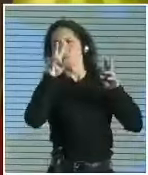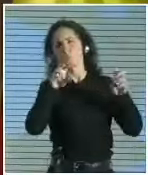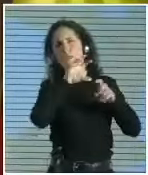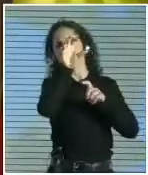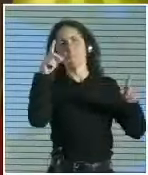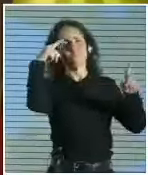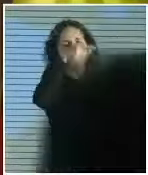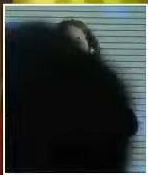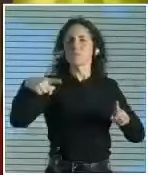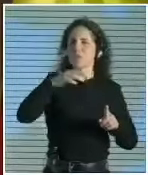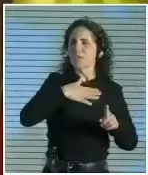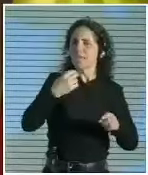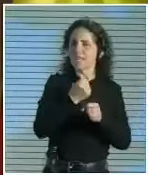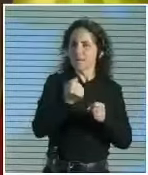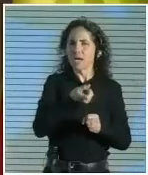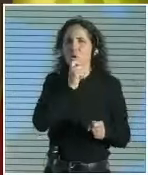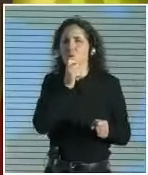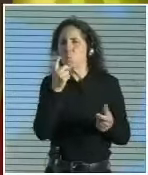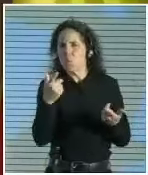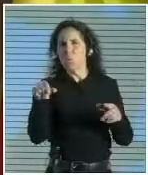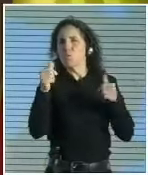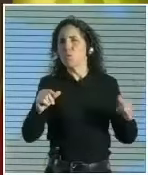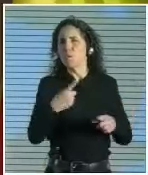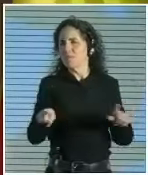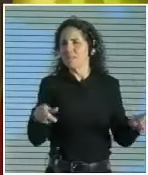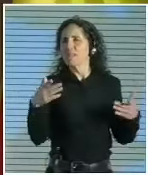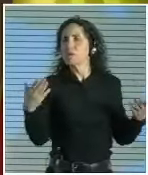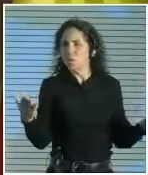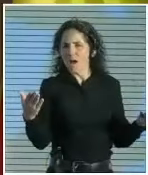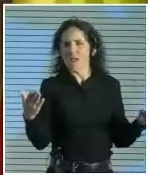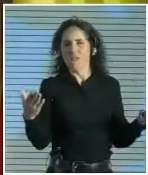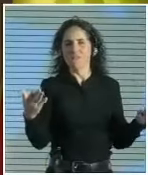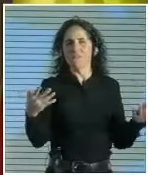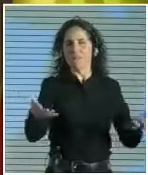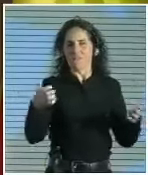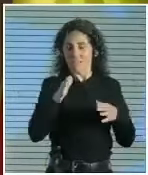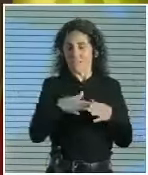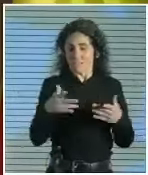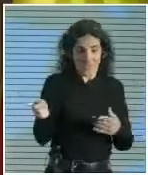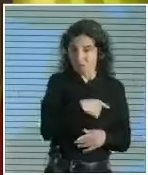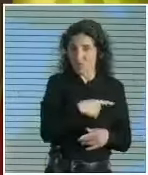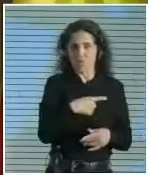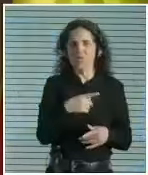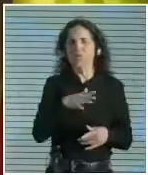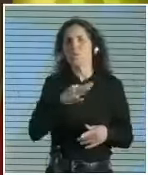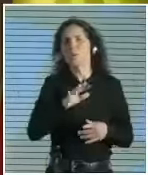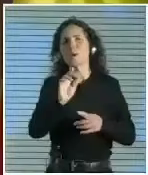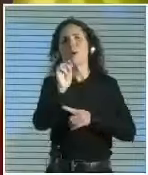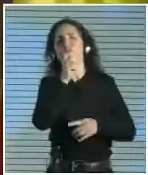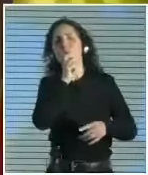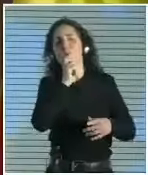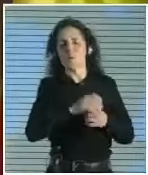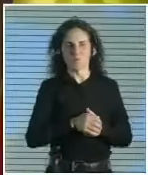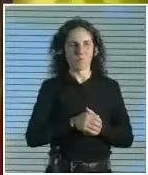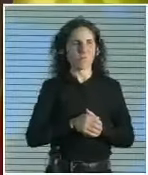benefits differently to destination? Yes. As I mentioned, our third pillar of